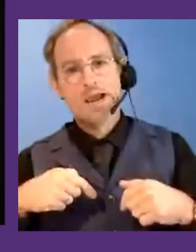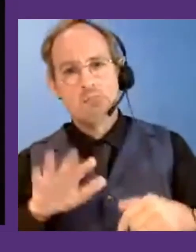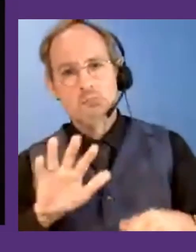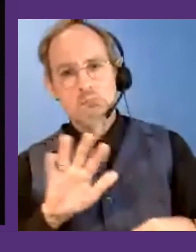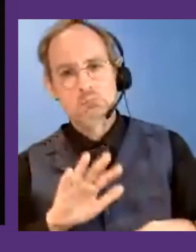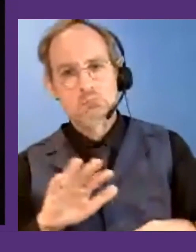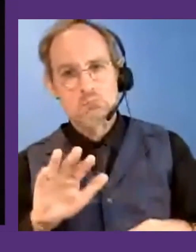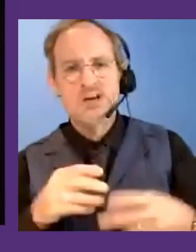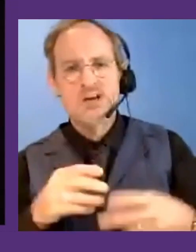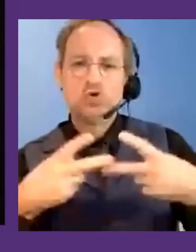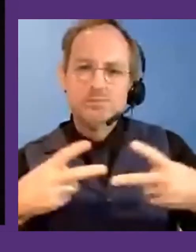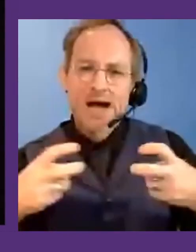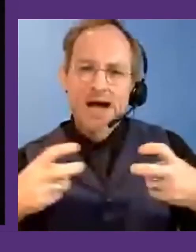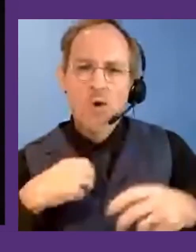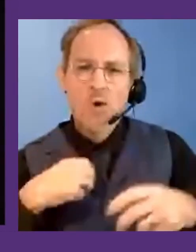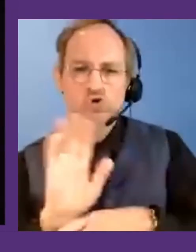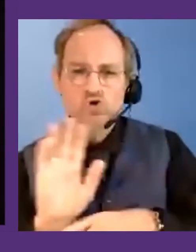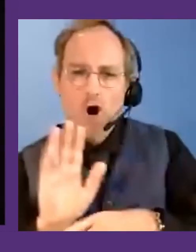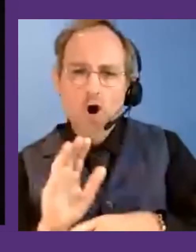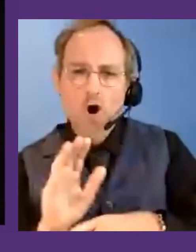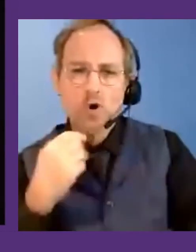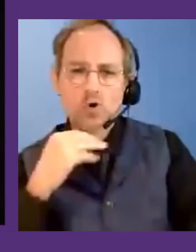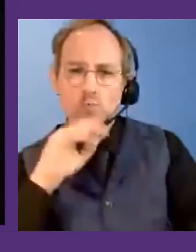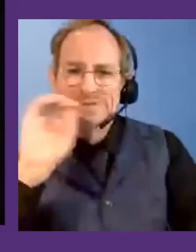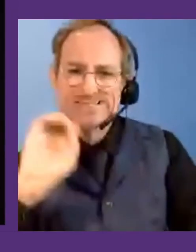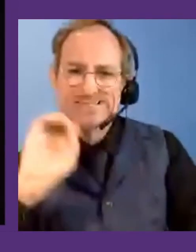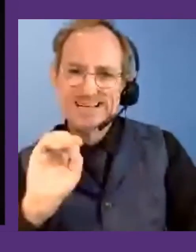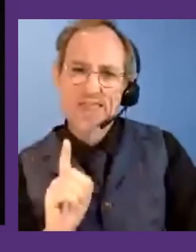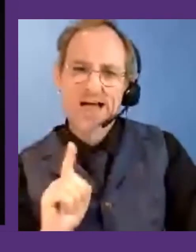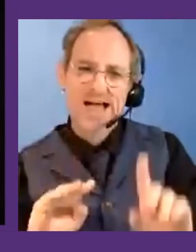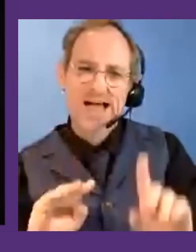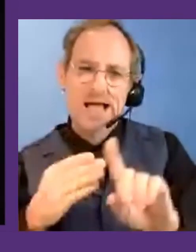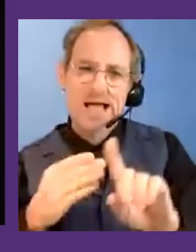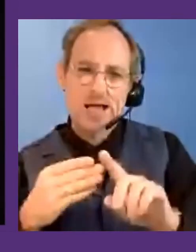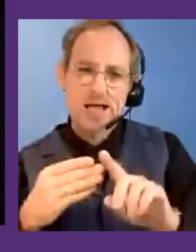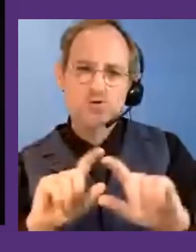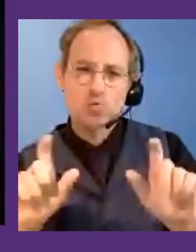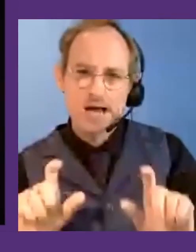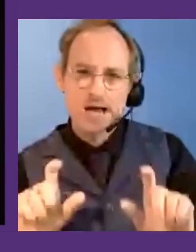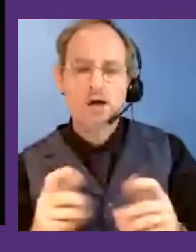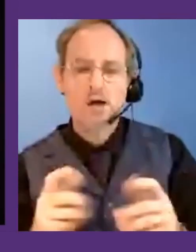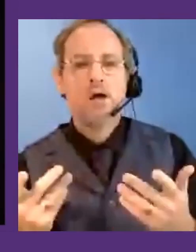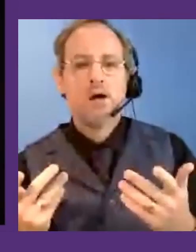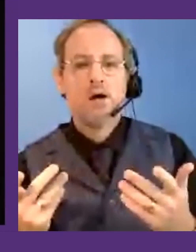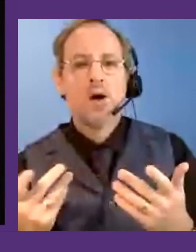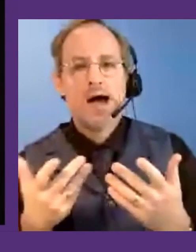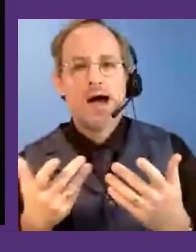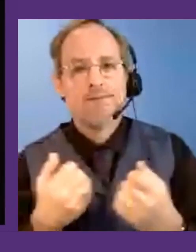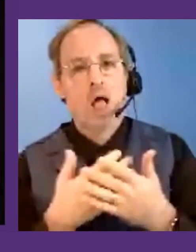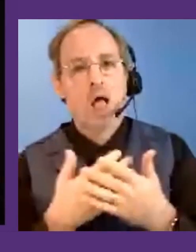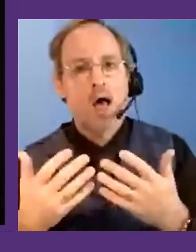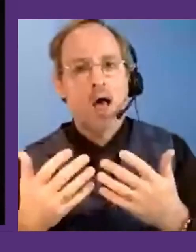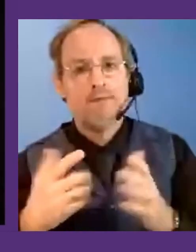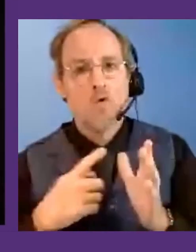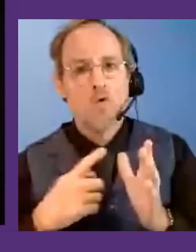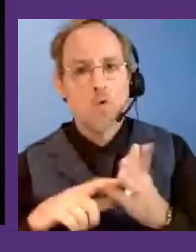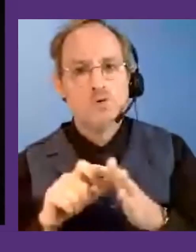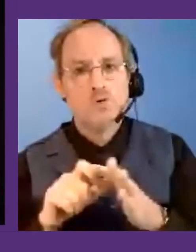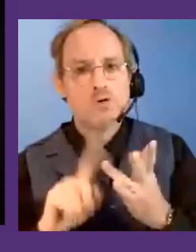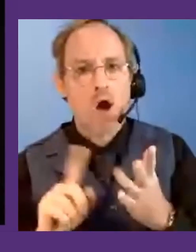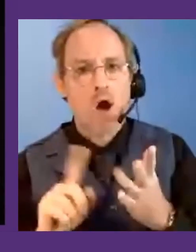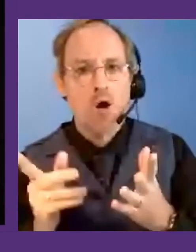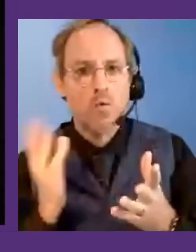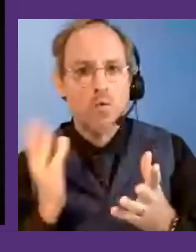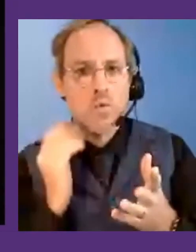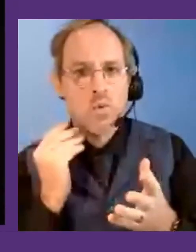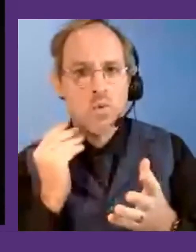subtitles on our shows. That's what we should be doing. We've got a lot of audio described programming, also what we